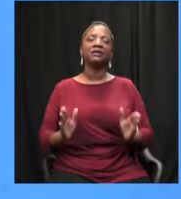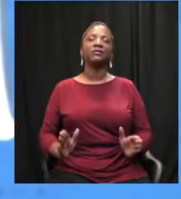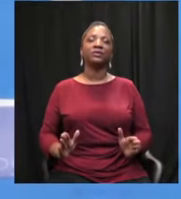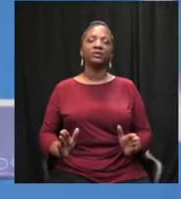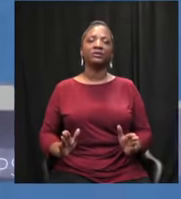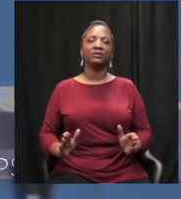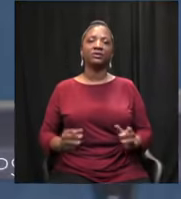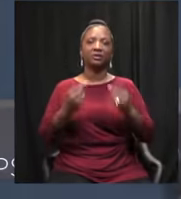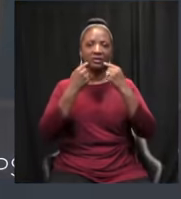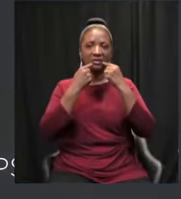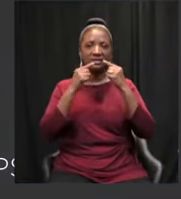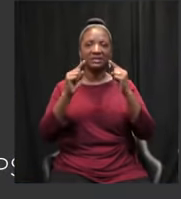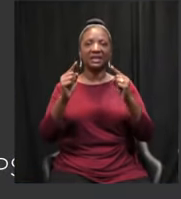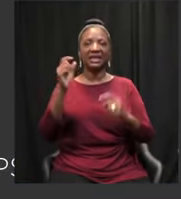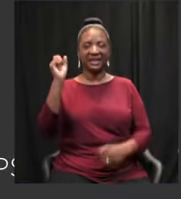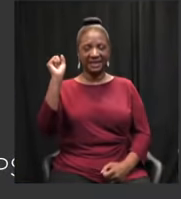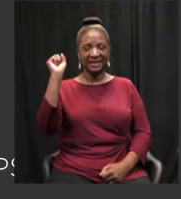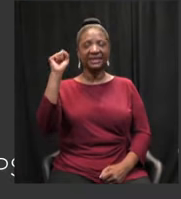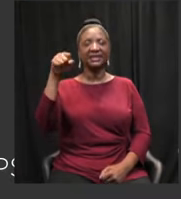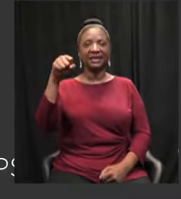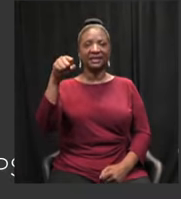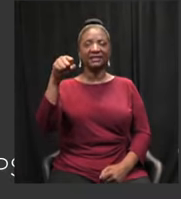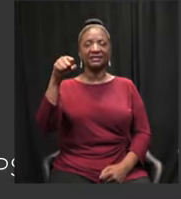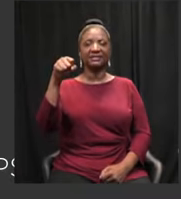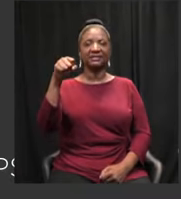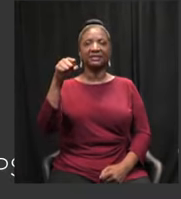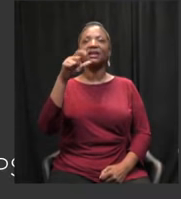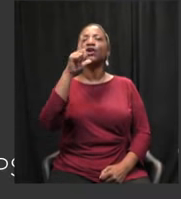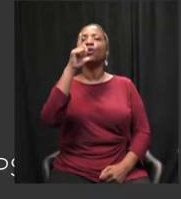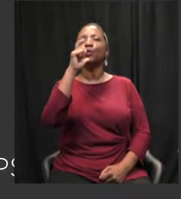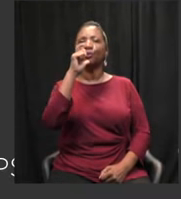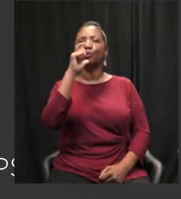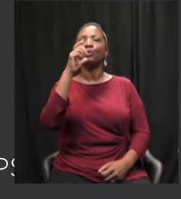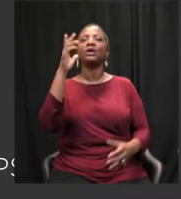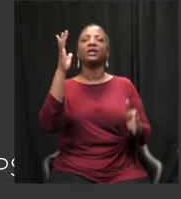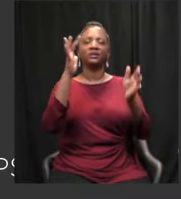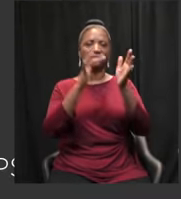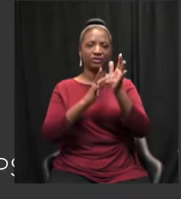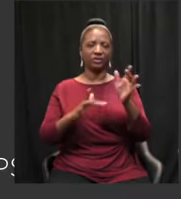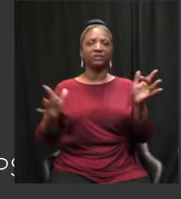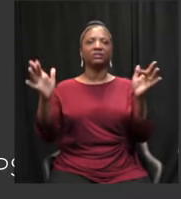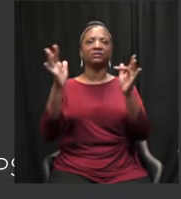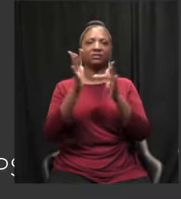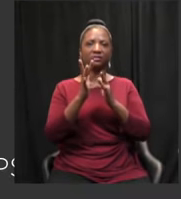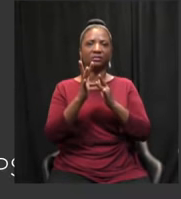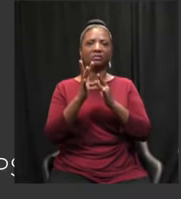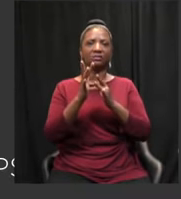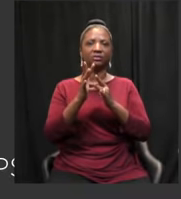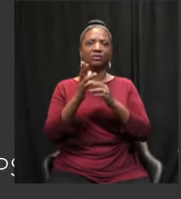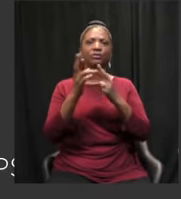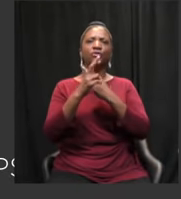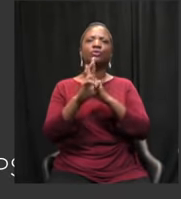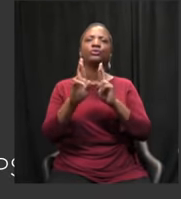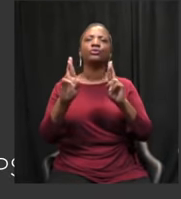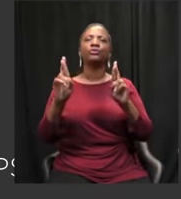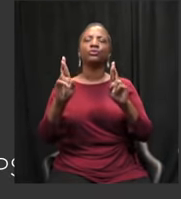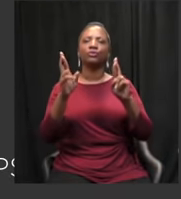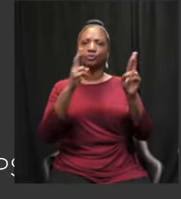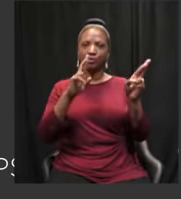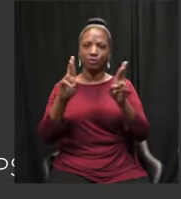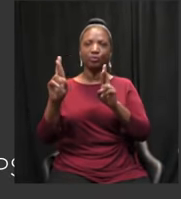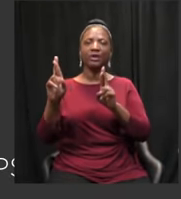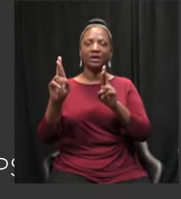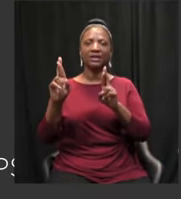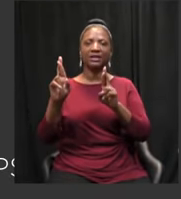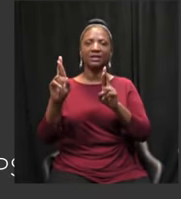to answer the question, who is Jesus? And if you're ready today to say yes to him as your Lord